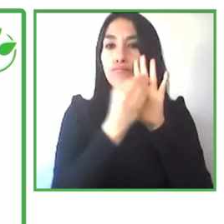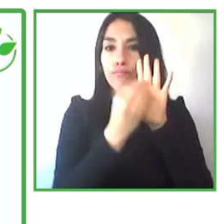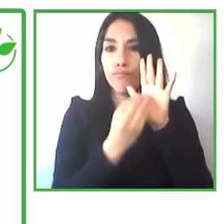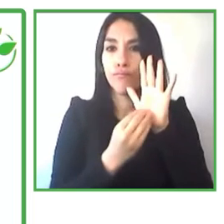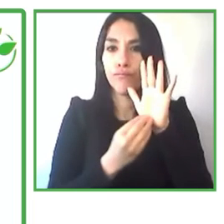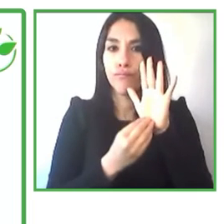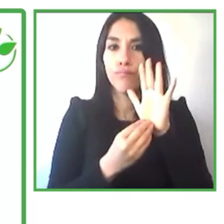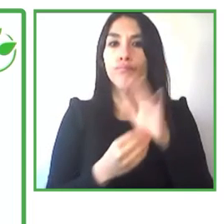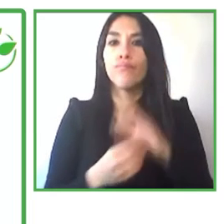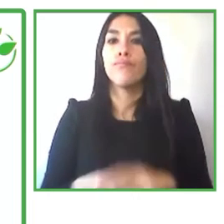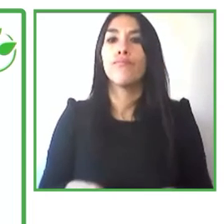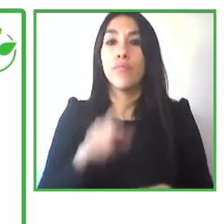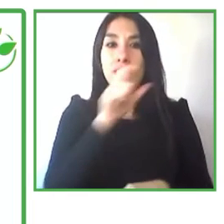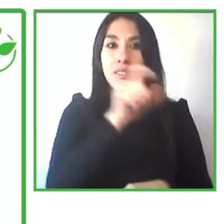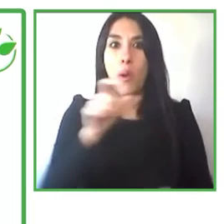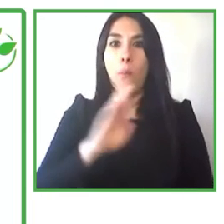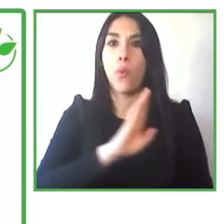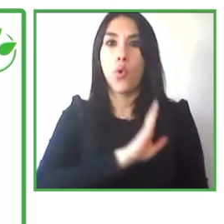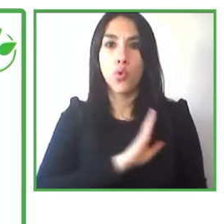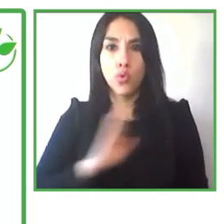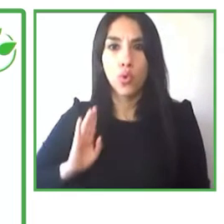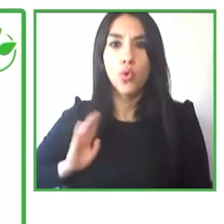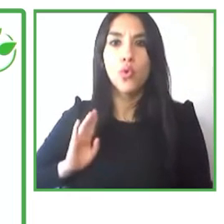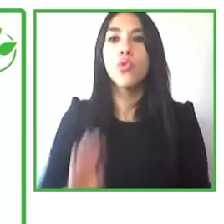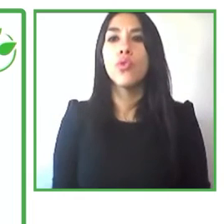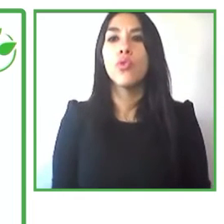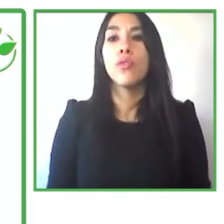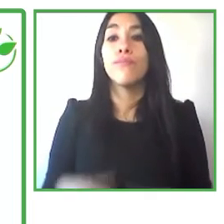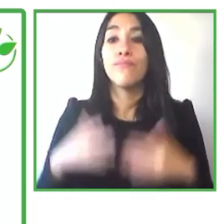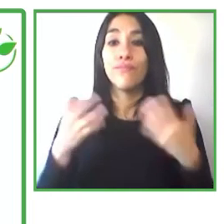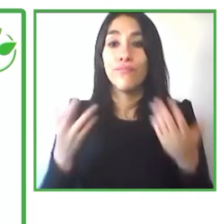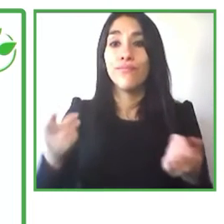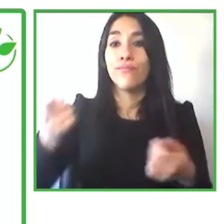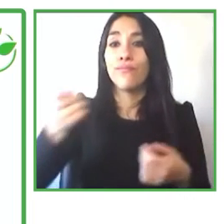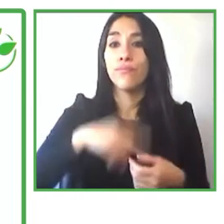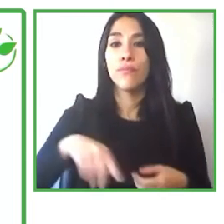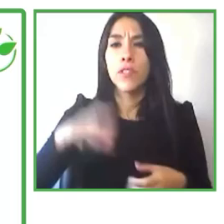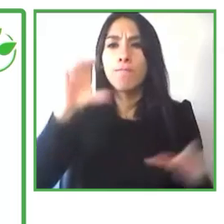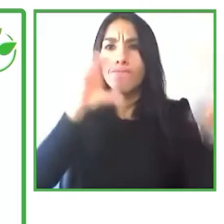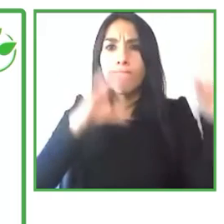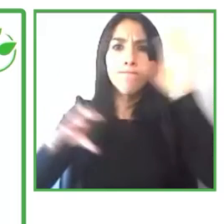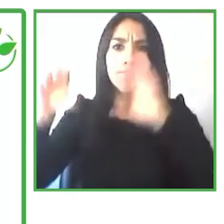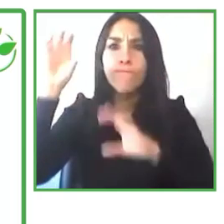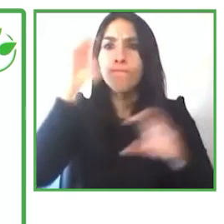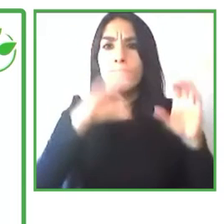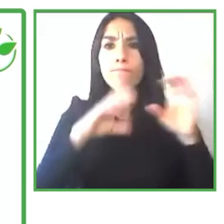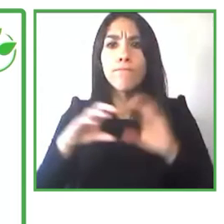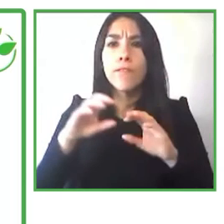concrete benefits. You can learn from others and share with other global leaders on disability inclusion in